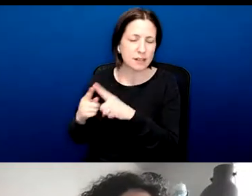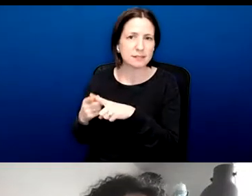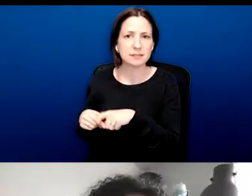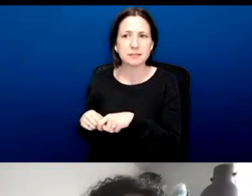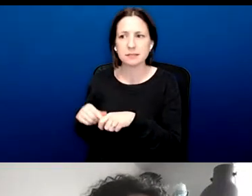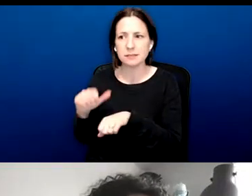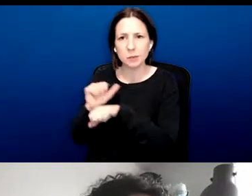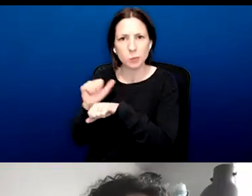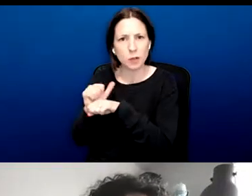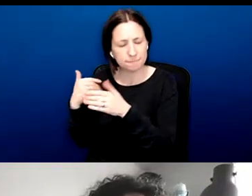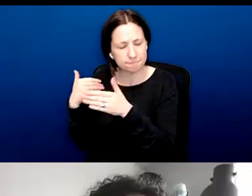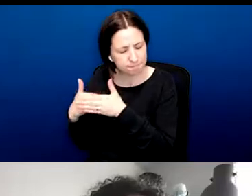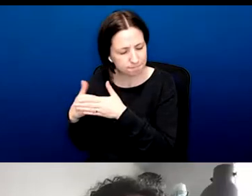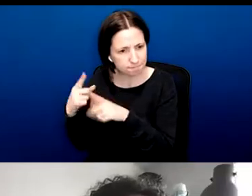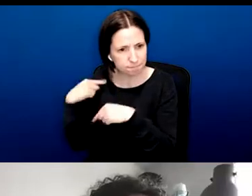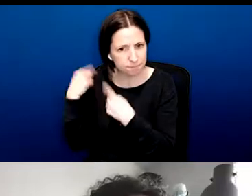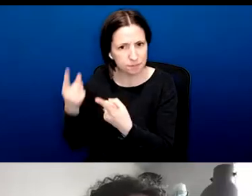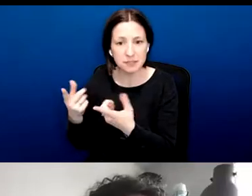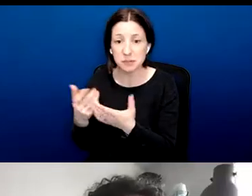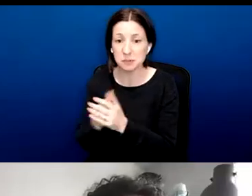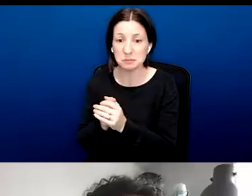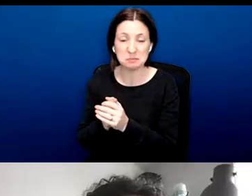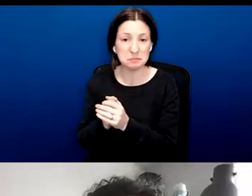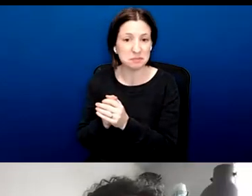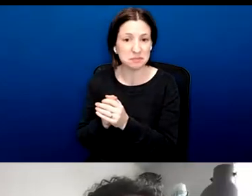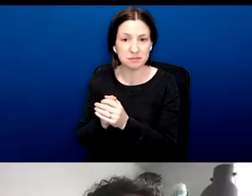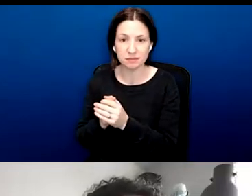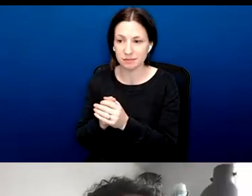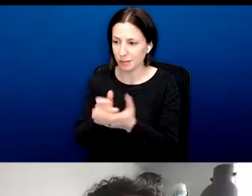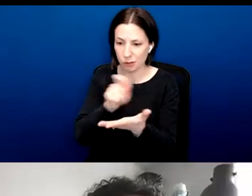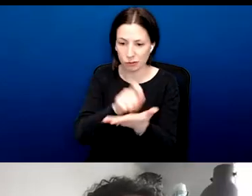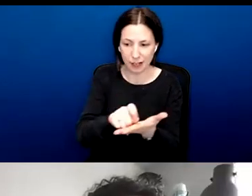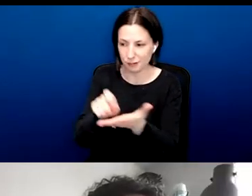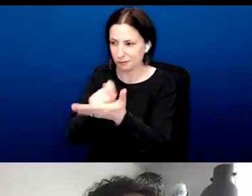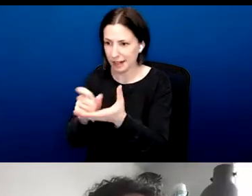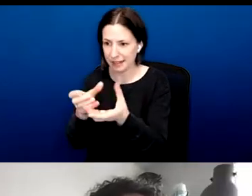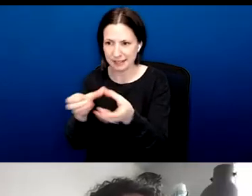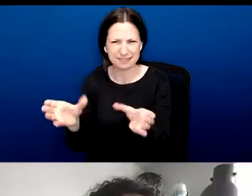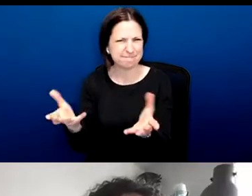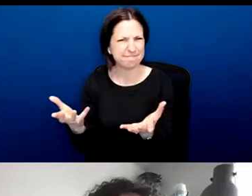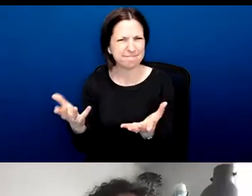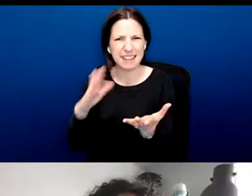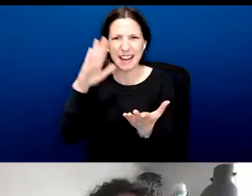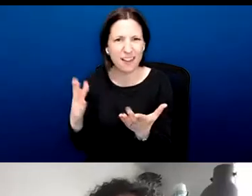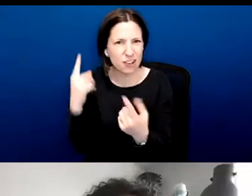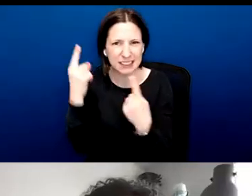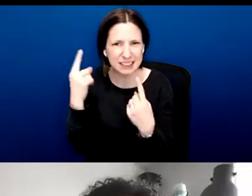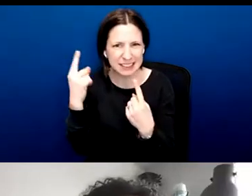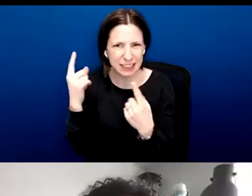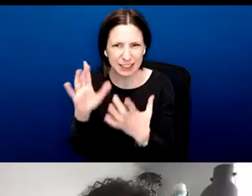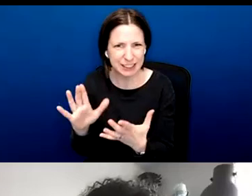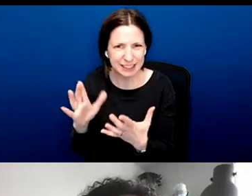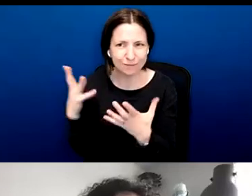we've never even considered separating our writing unless we're actually writing a piece where it's like a